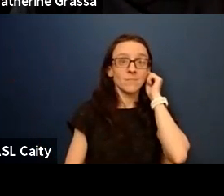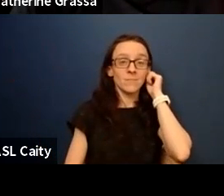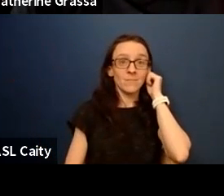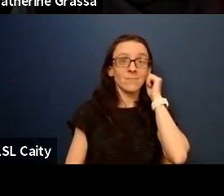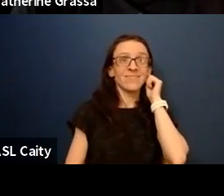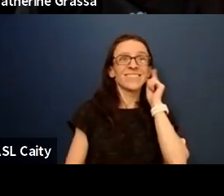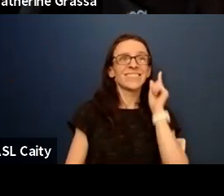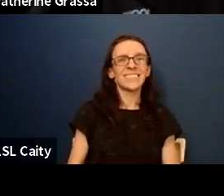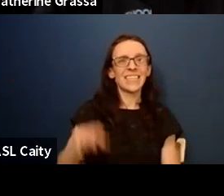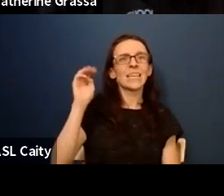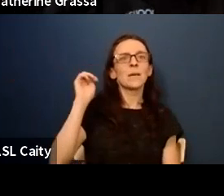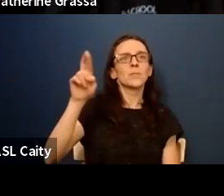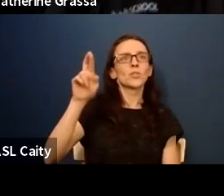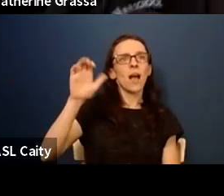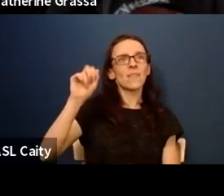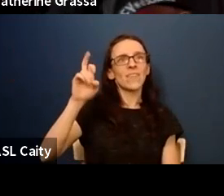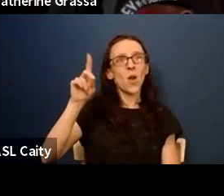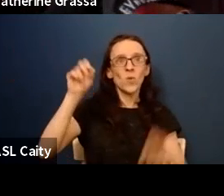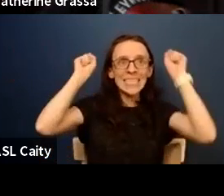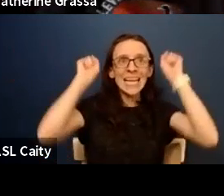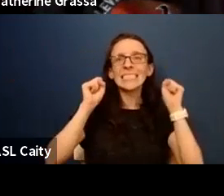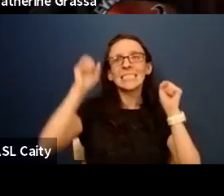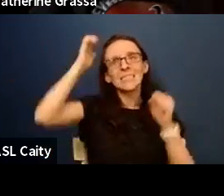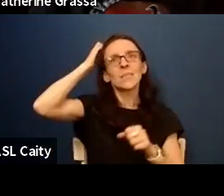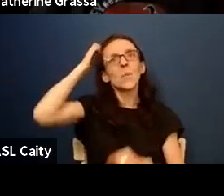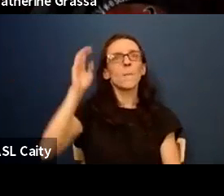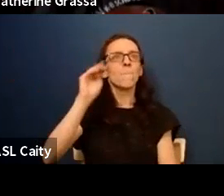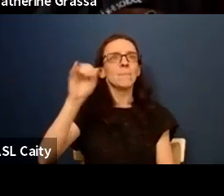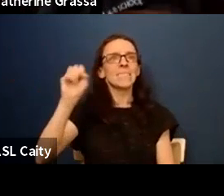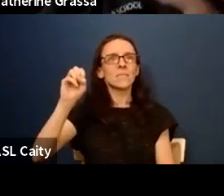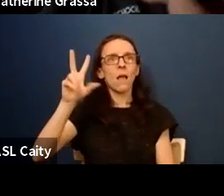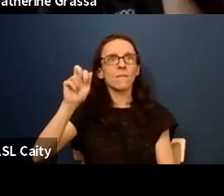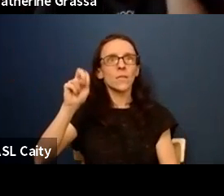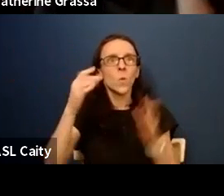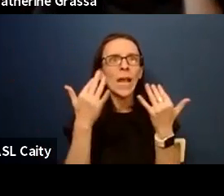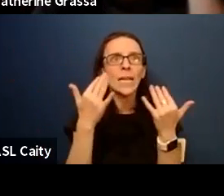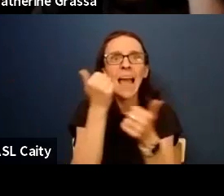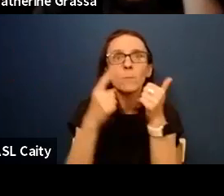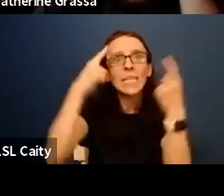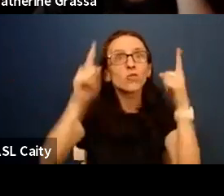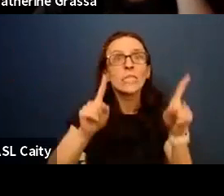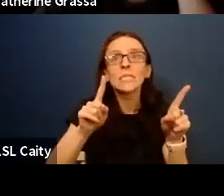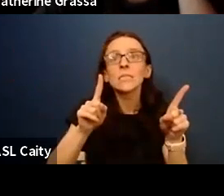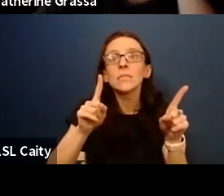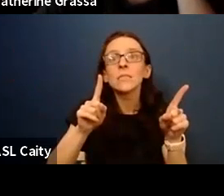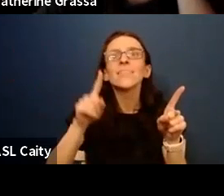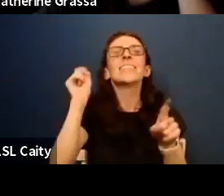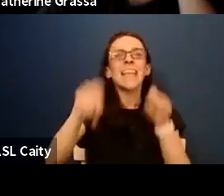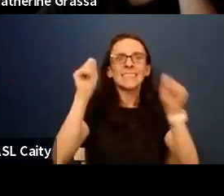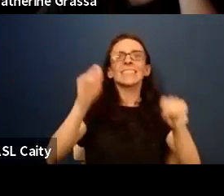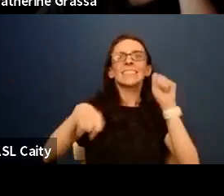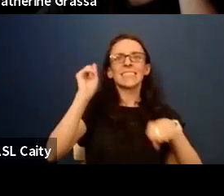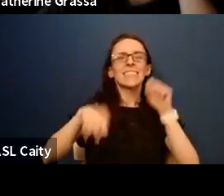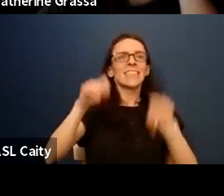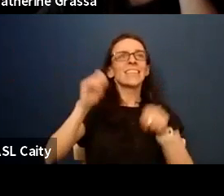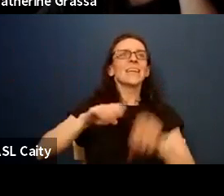Great, done. Wait. Do we have consensus on that? Yes. We don't have